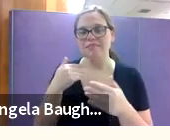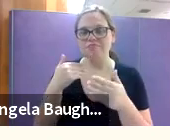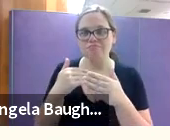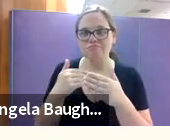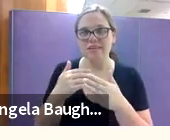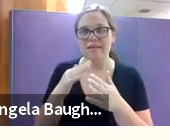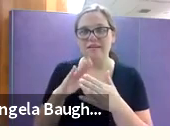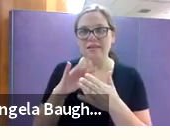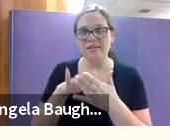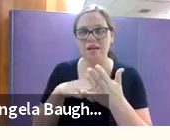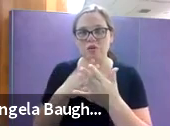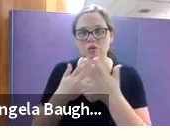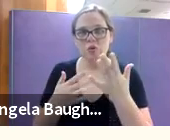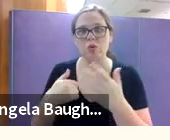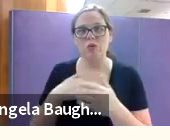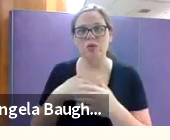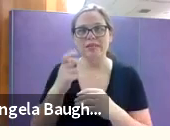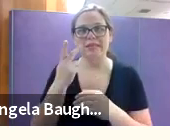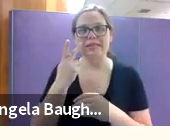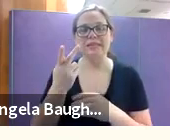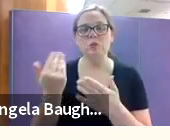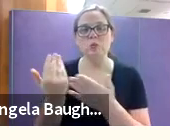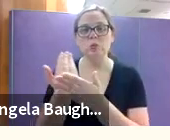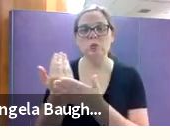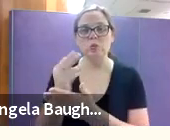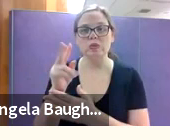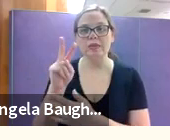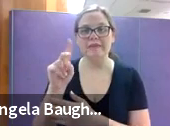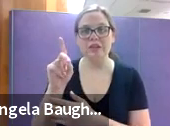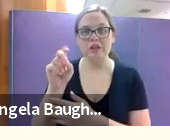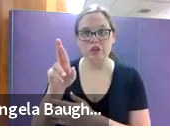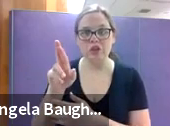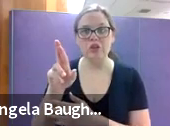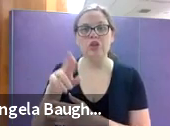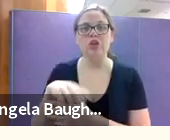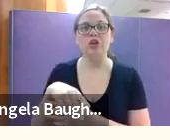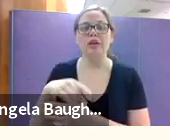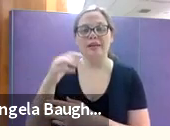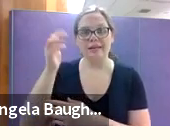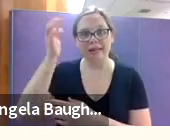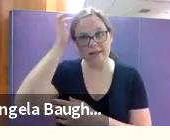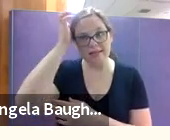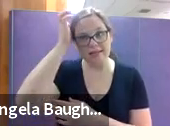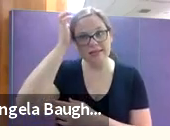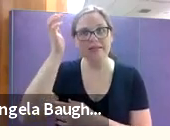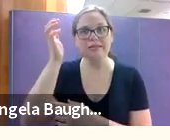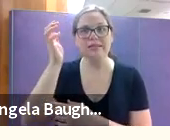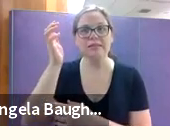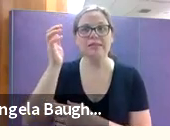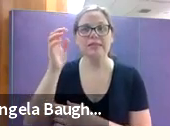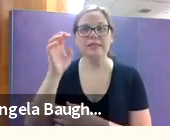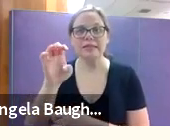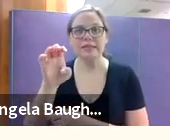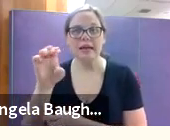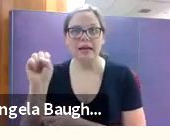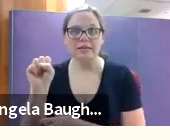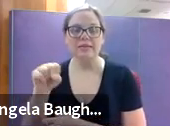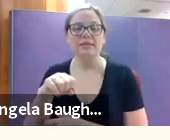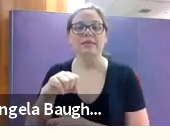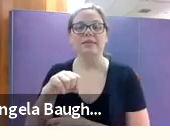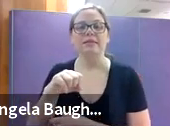see new vendors in lettuce and one in both lettuce and EES. But